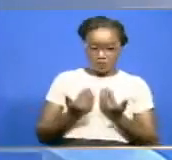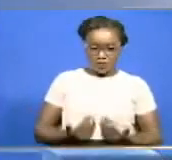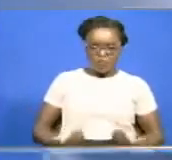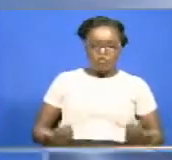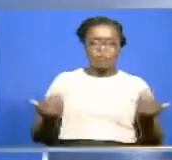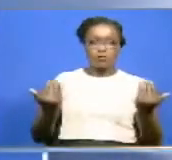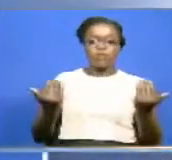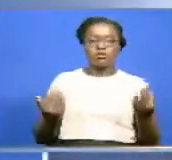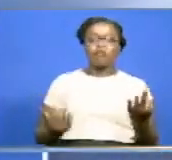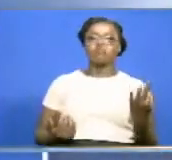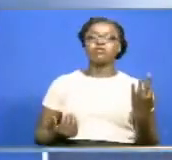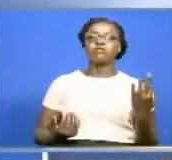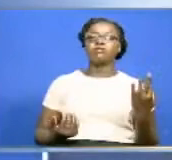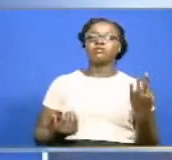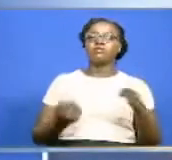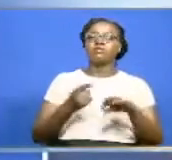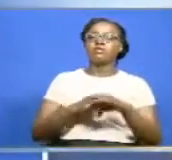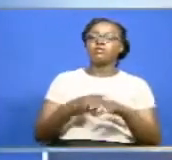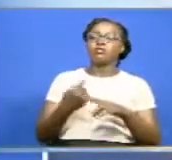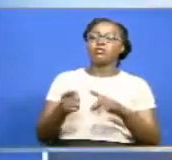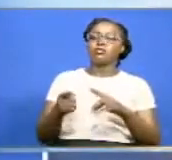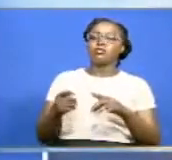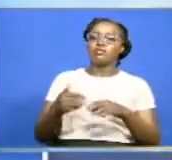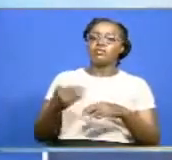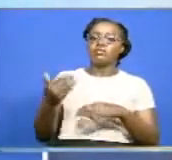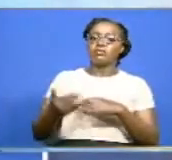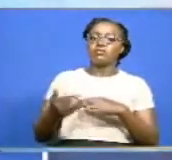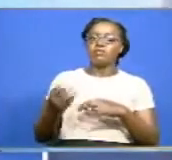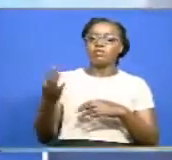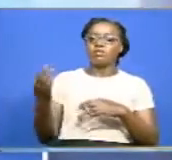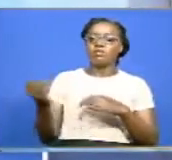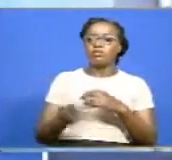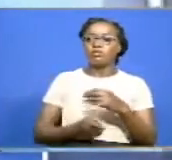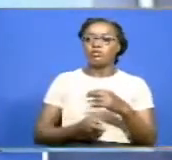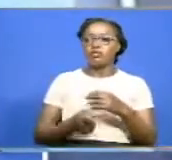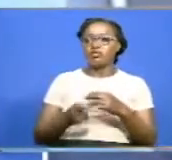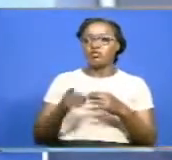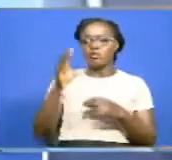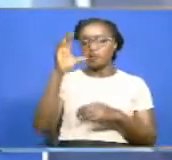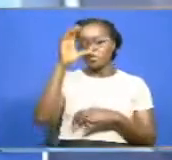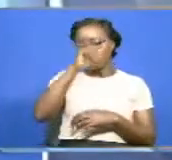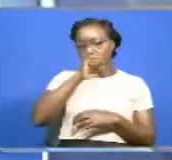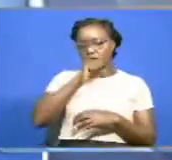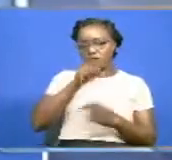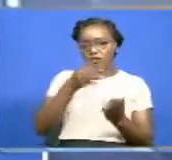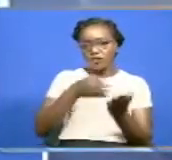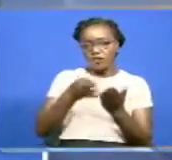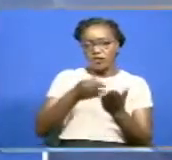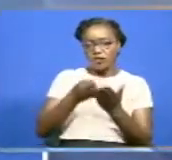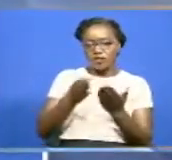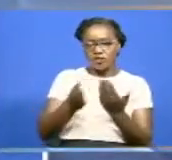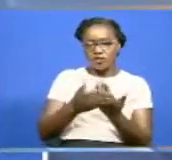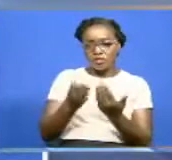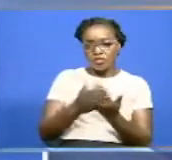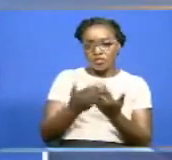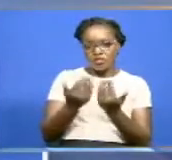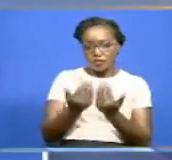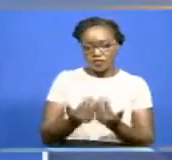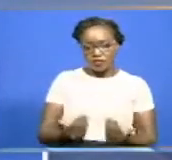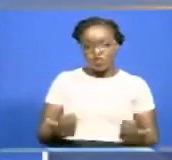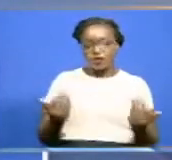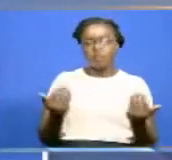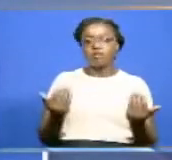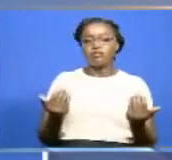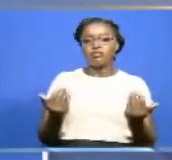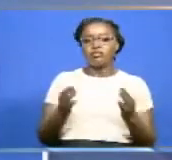was threefold. However, 3 months down the line, their joy is dampened by lack of adequate finances to cater for the needs of the triple blessings.